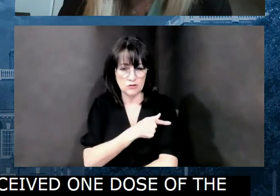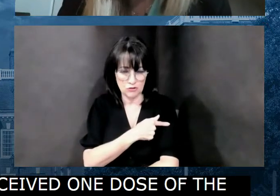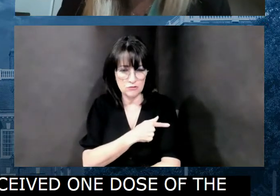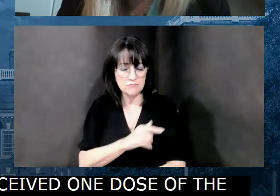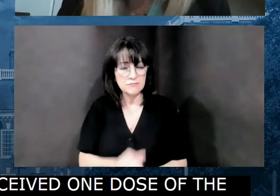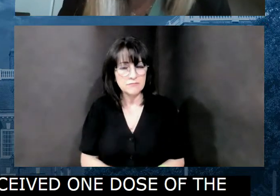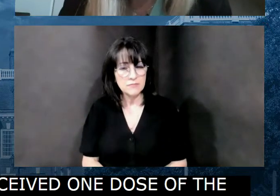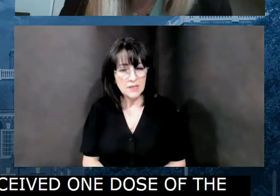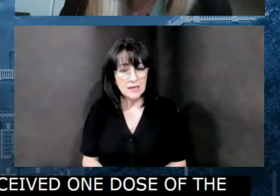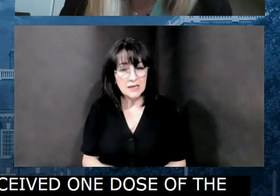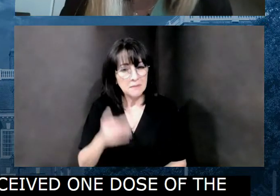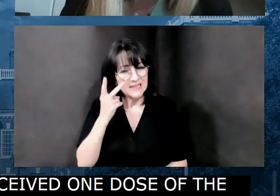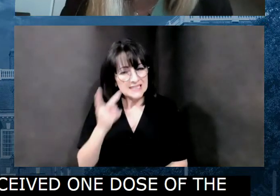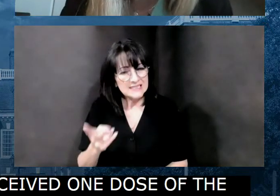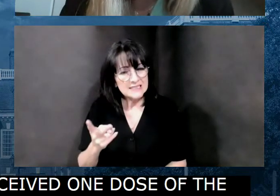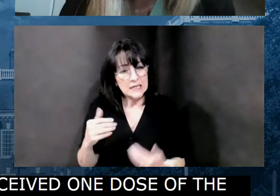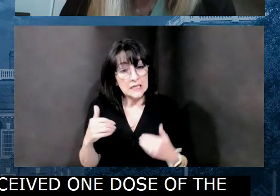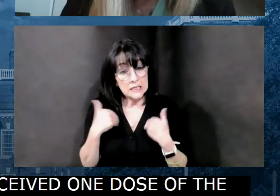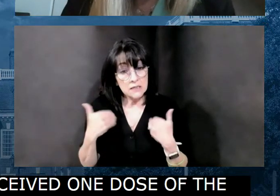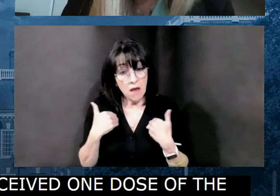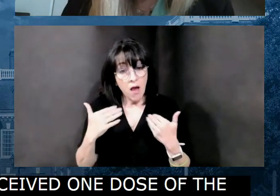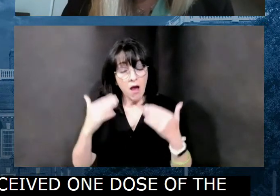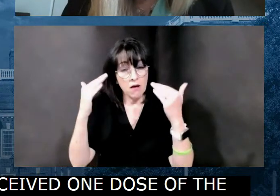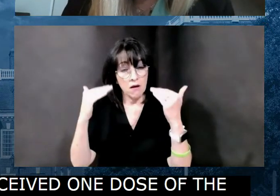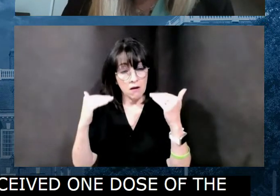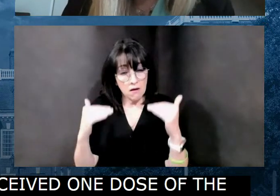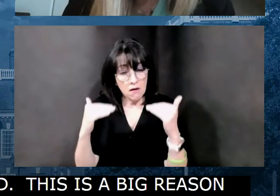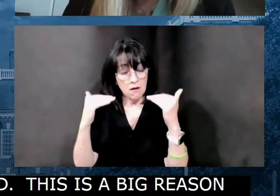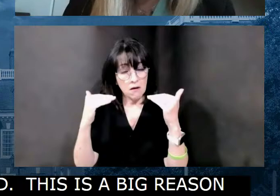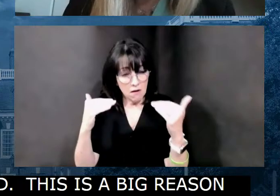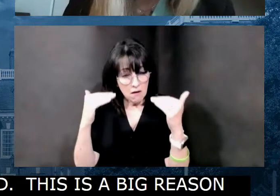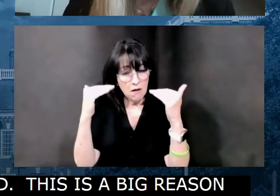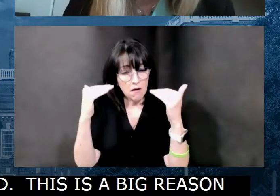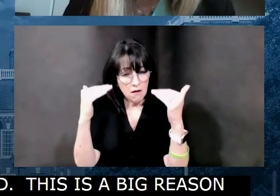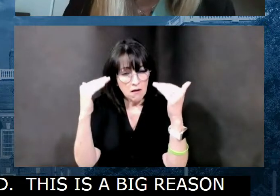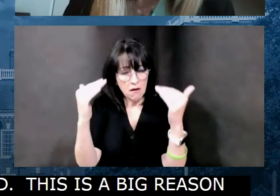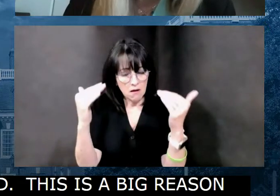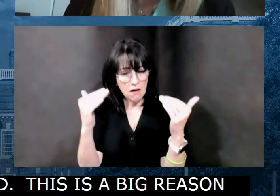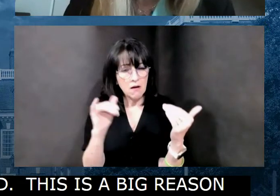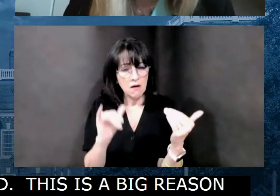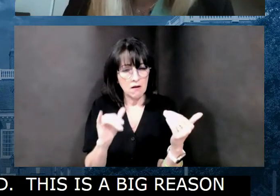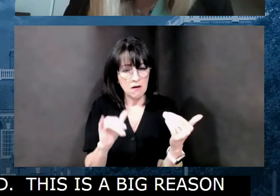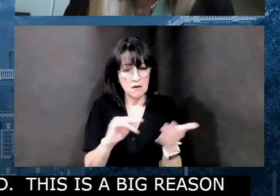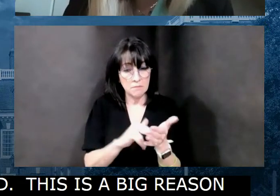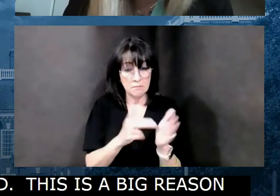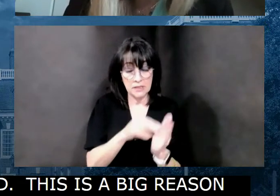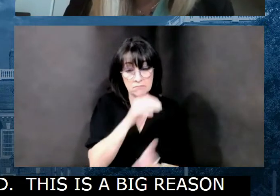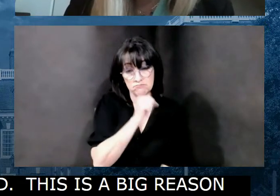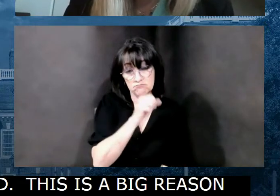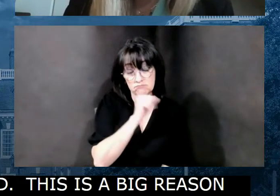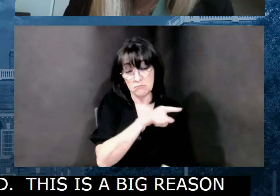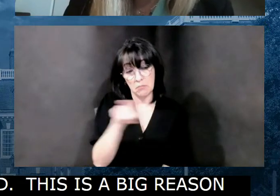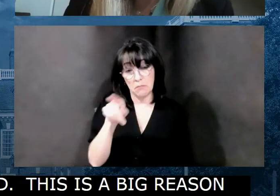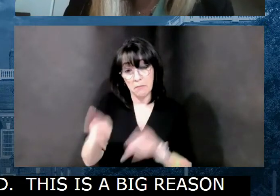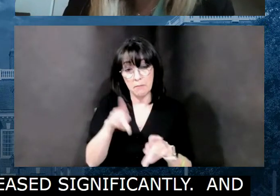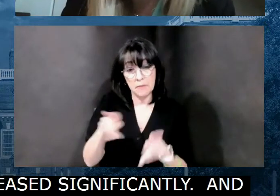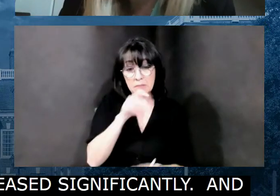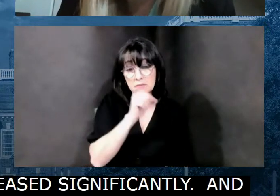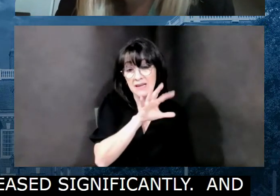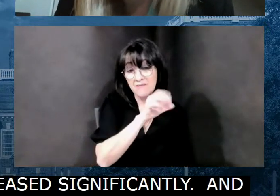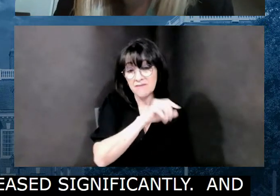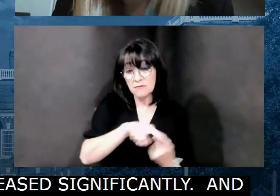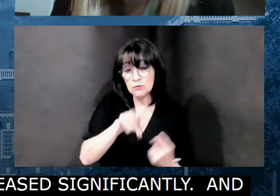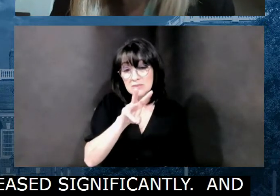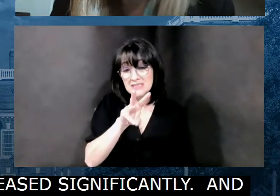groups, we see continuous declines. So our 50 to 64-year-olds are doing pretty well, with